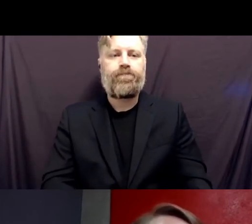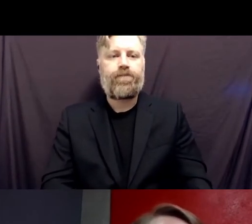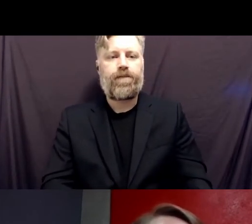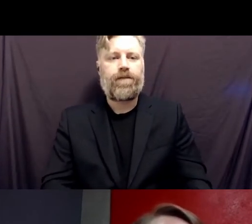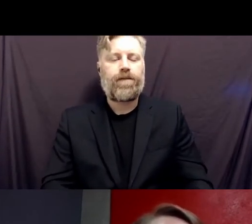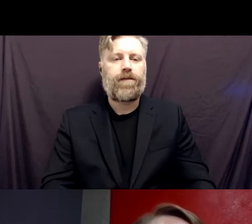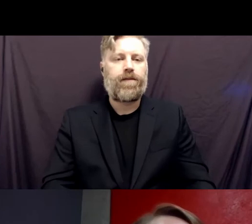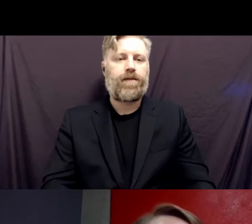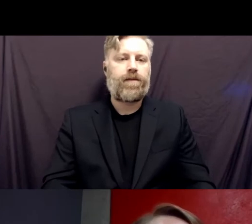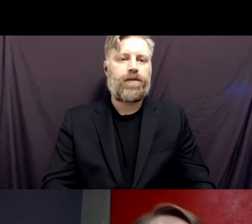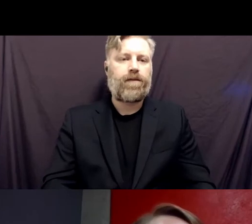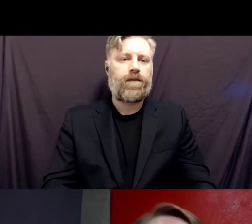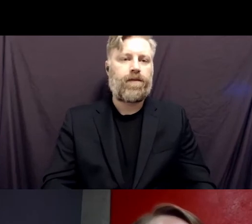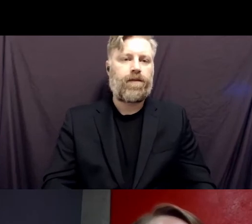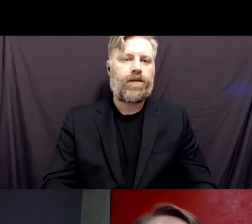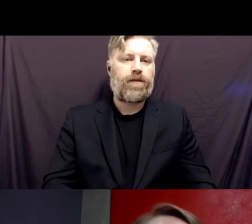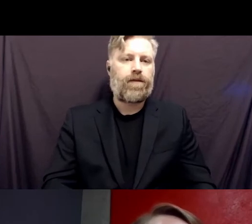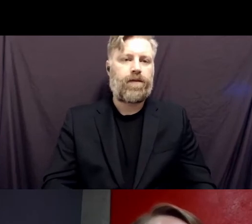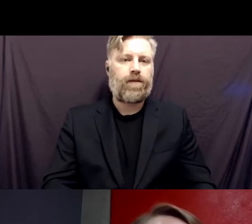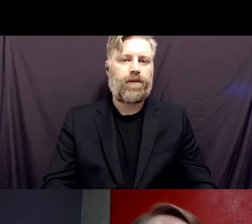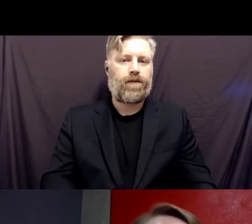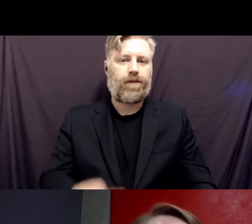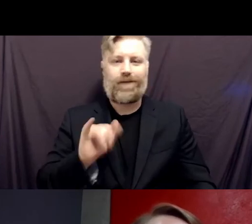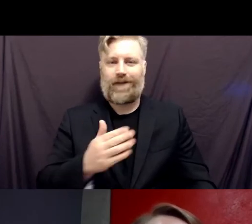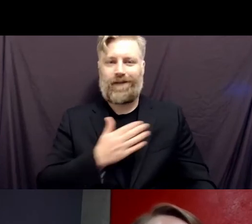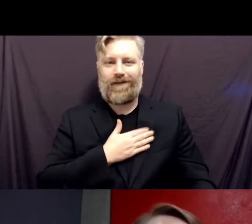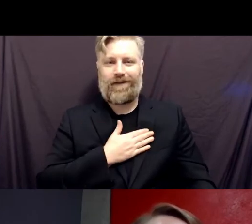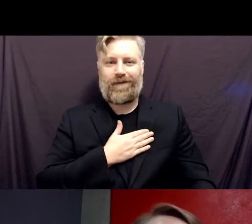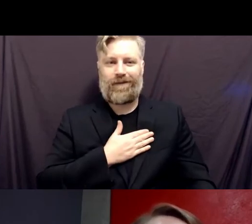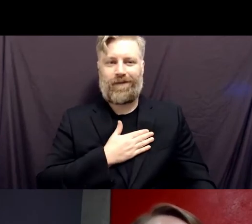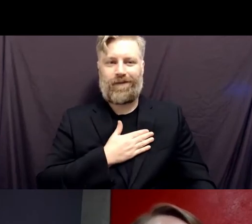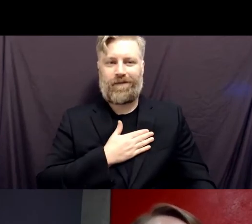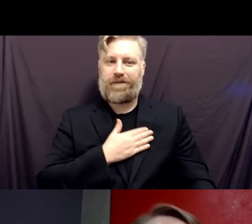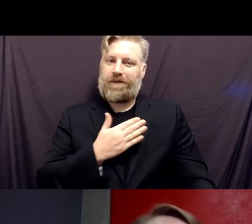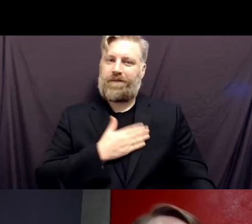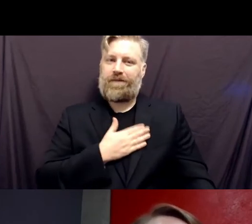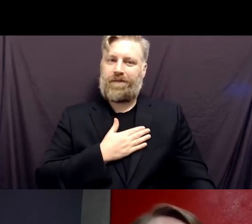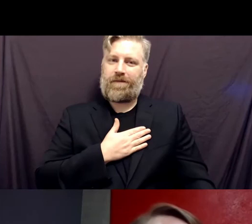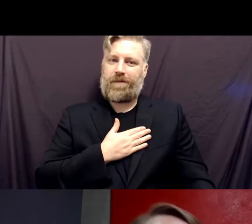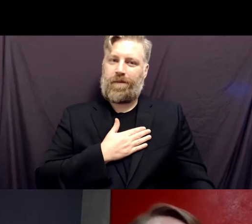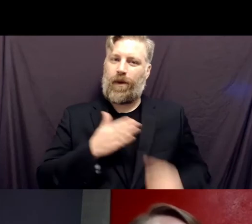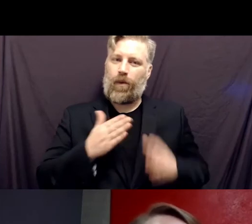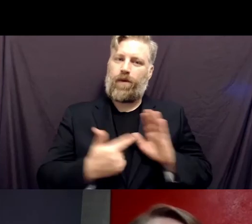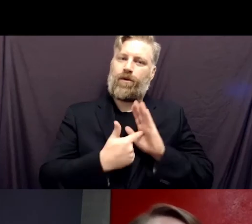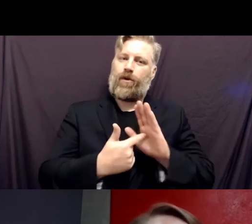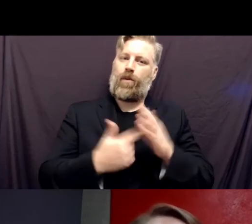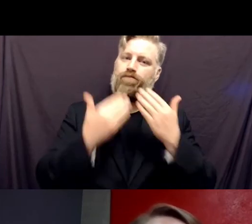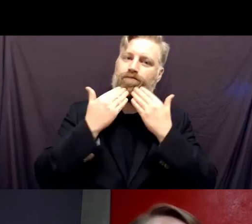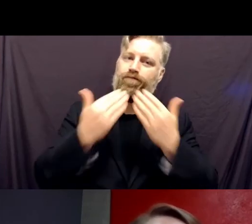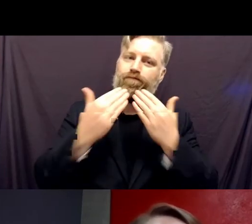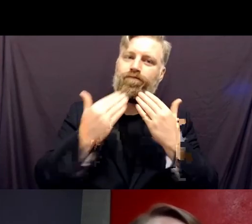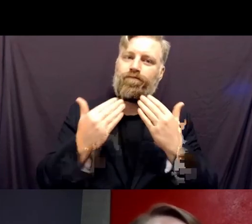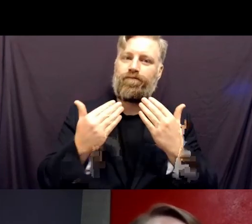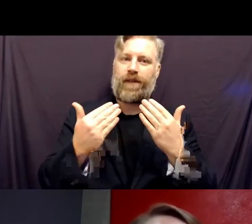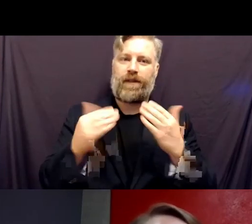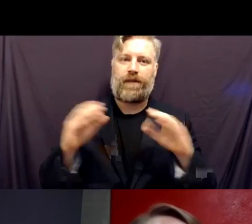my my side of thankfulness. Yes. That nothing has happened